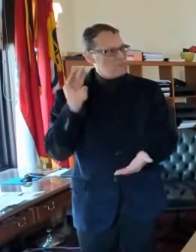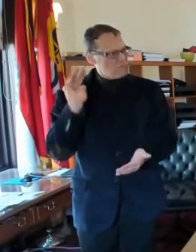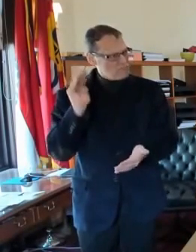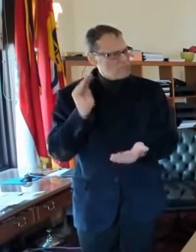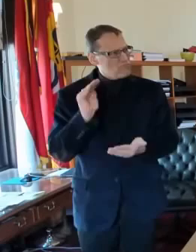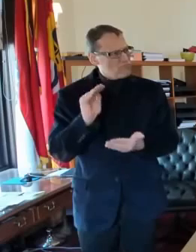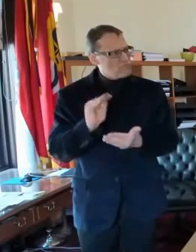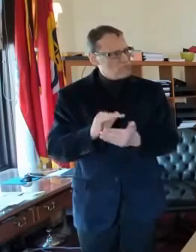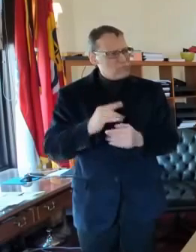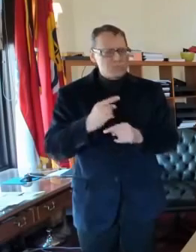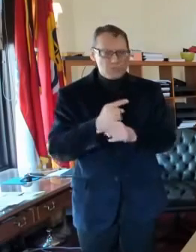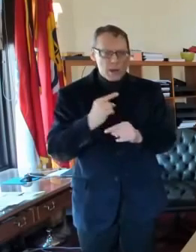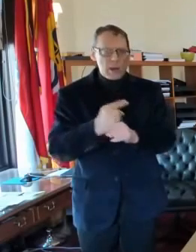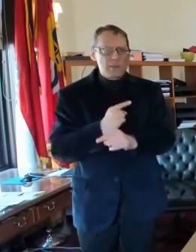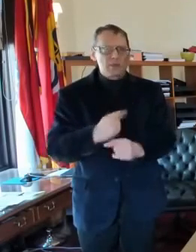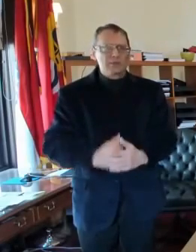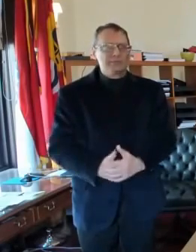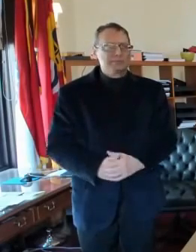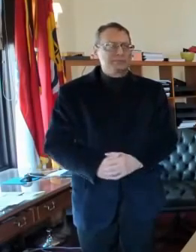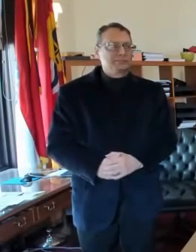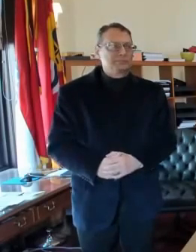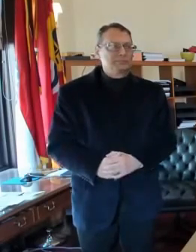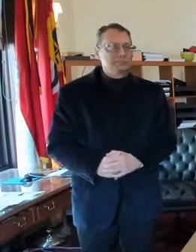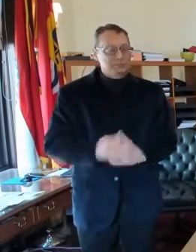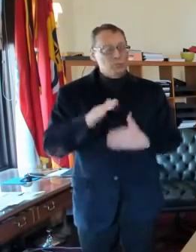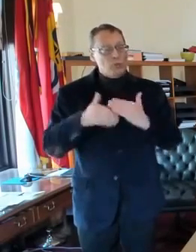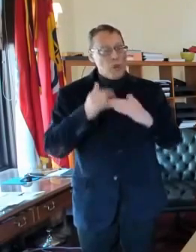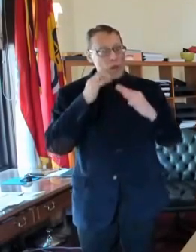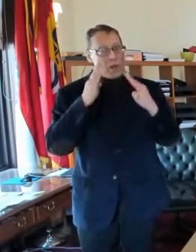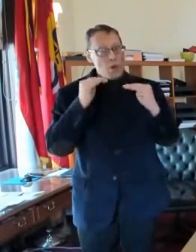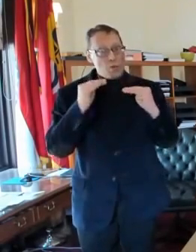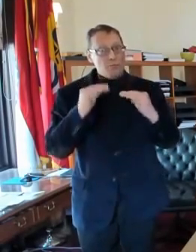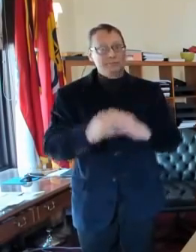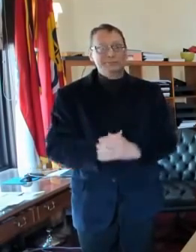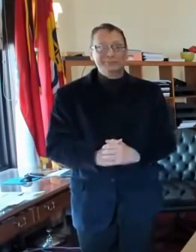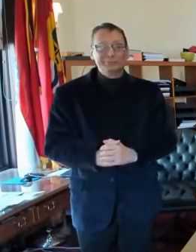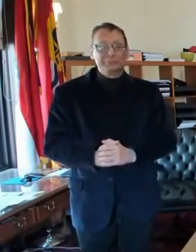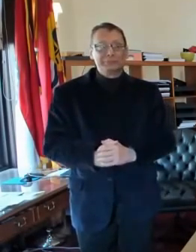to meeting some of the metrics. We certainly all hope so.